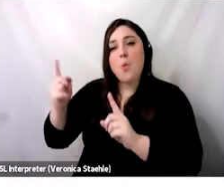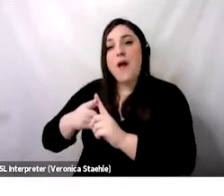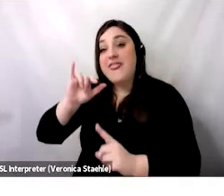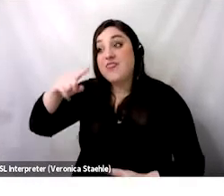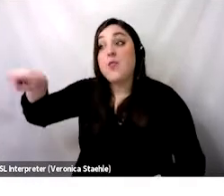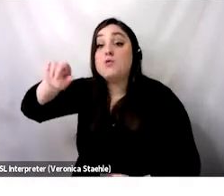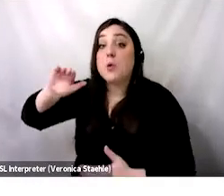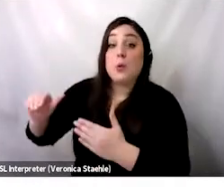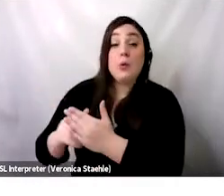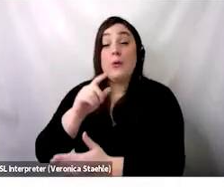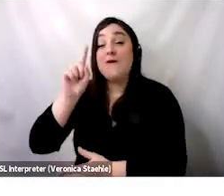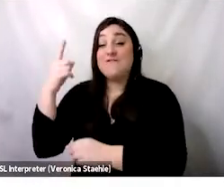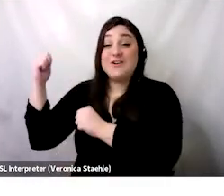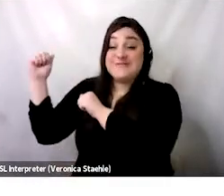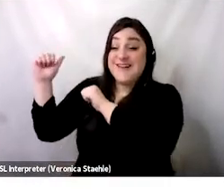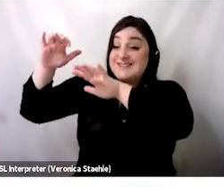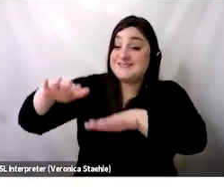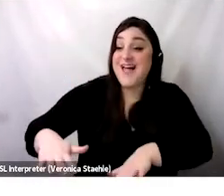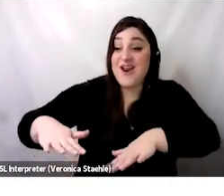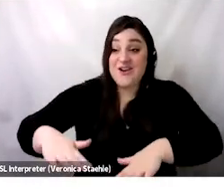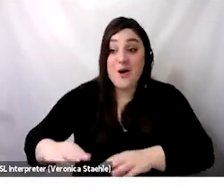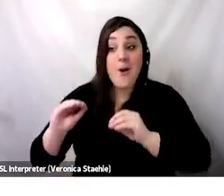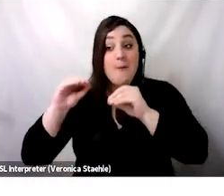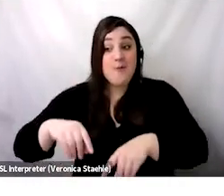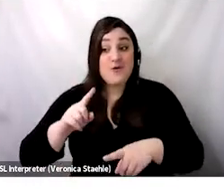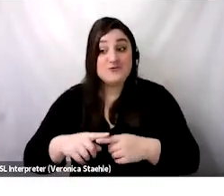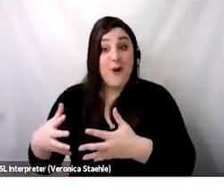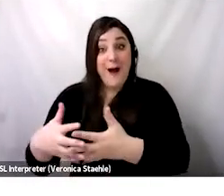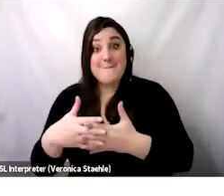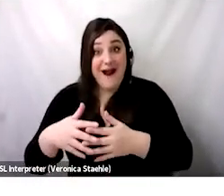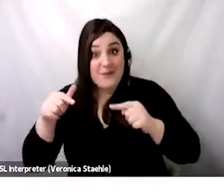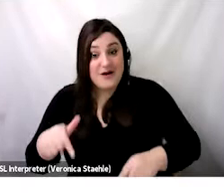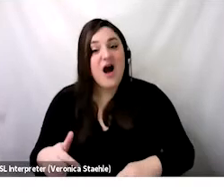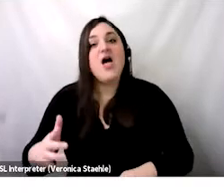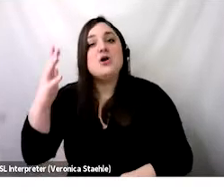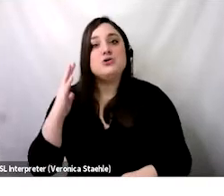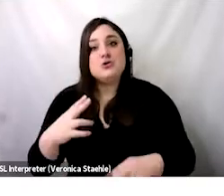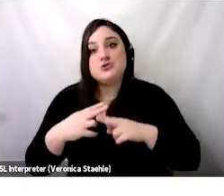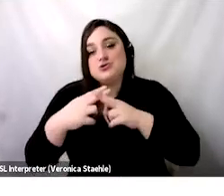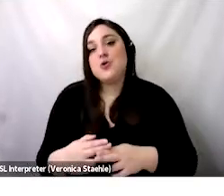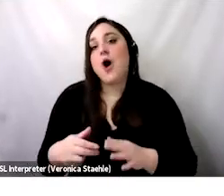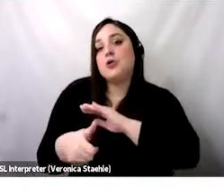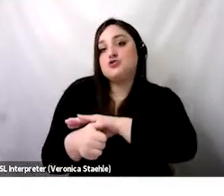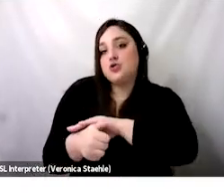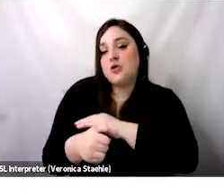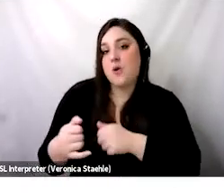this land. This land, which was once called Turtle Island from our indigenous